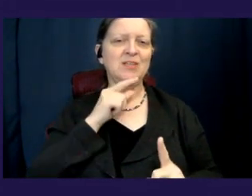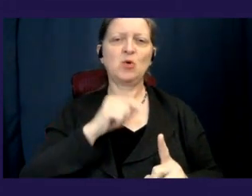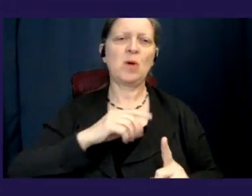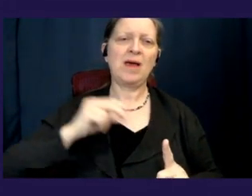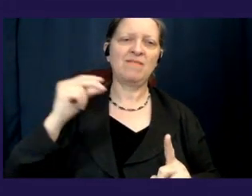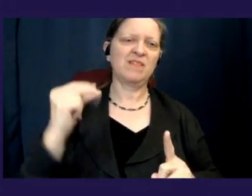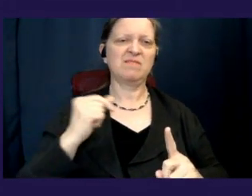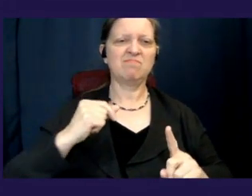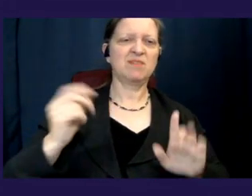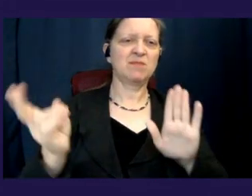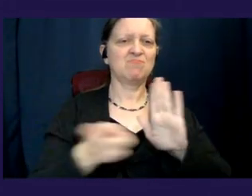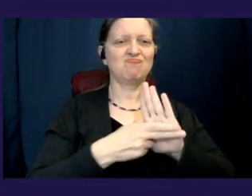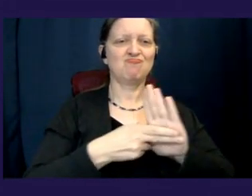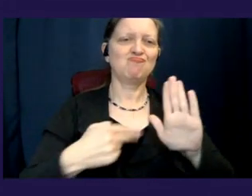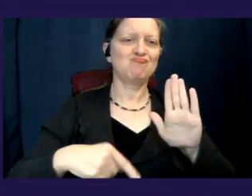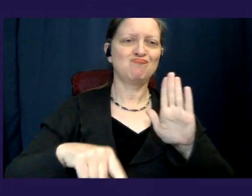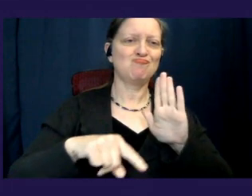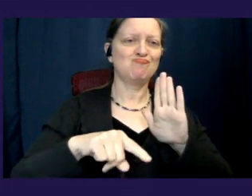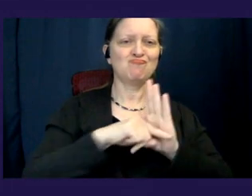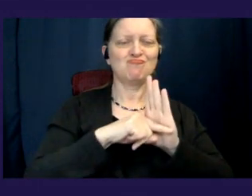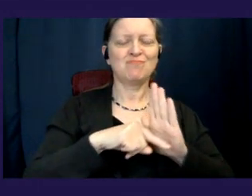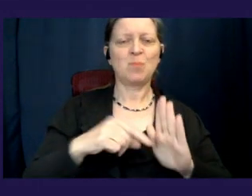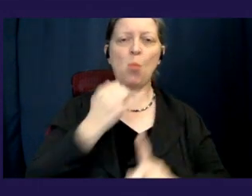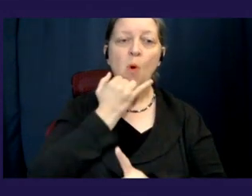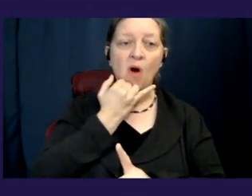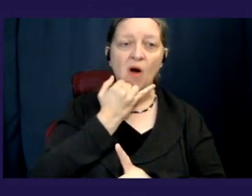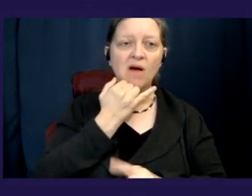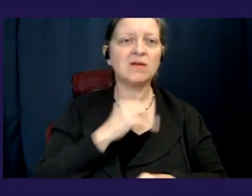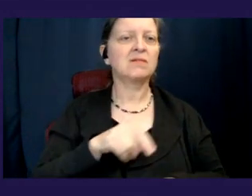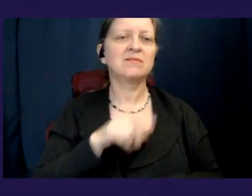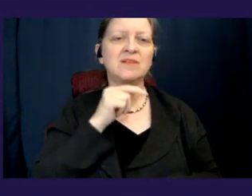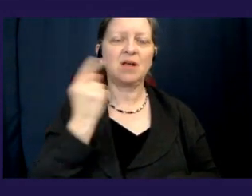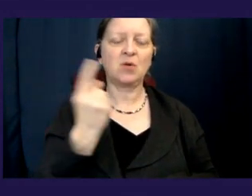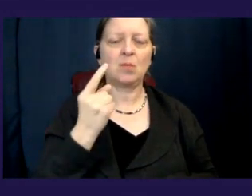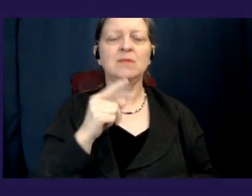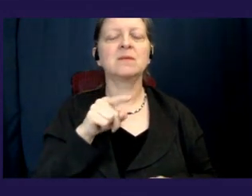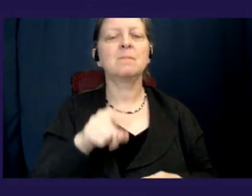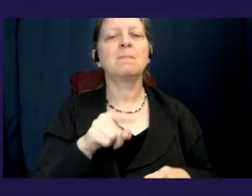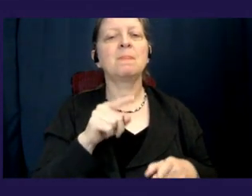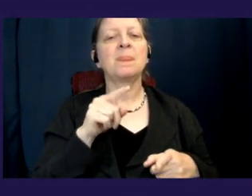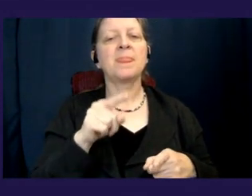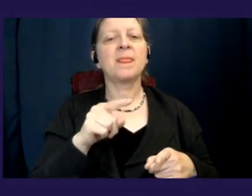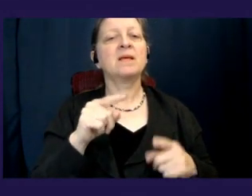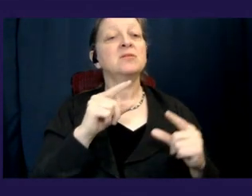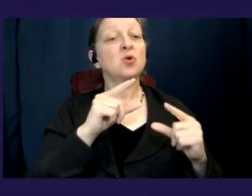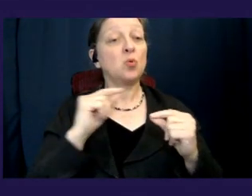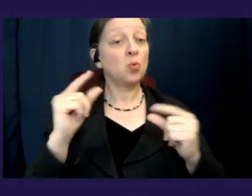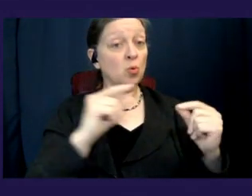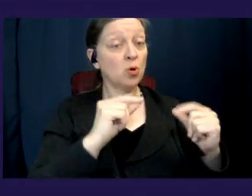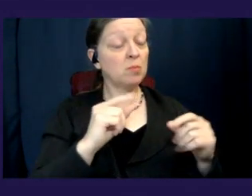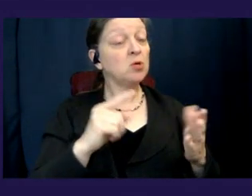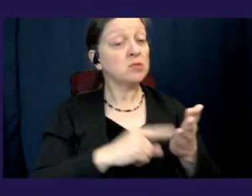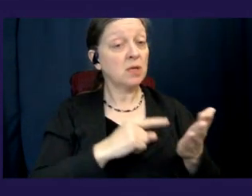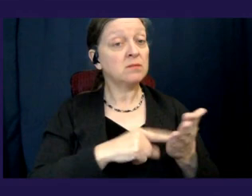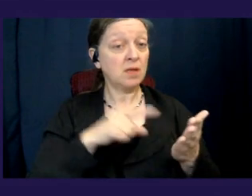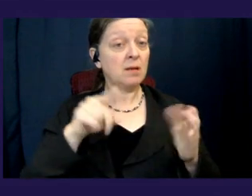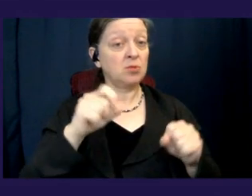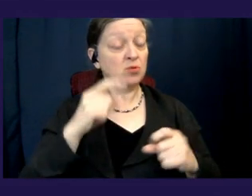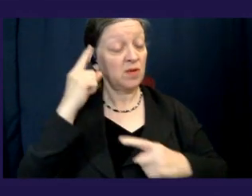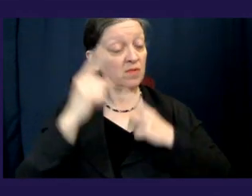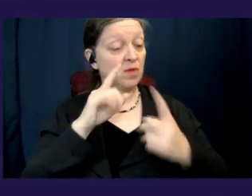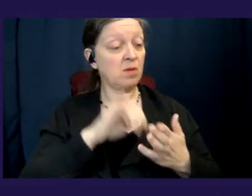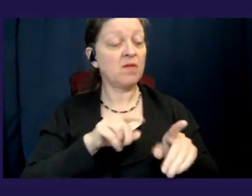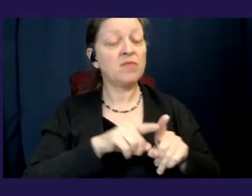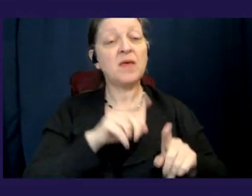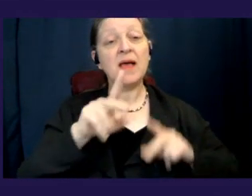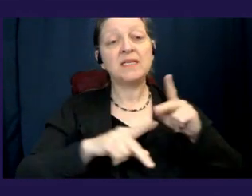wrong. And rumors, in some cases, we can think about rumors as people seeking the truth as opposed to taking off from the